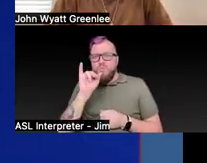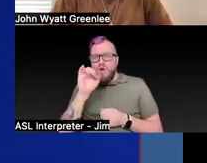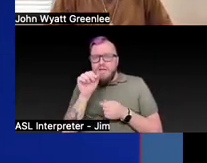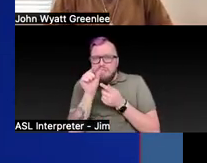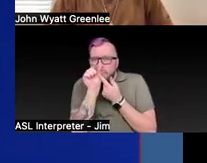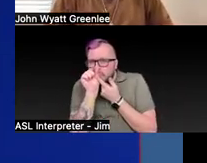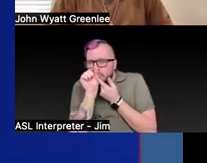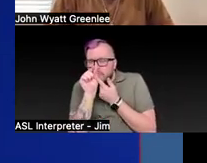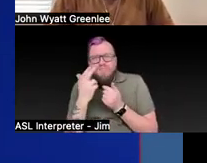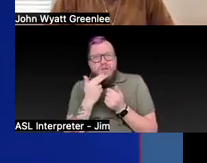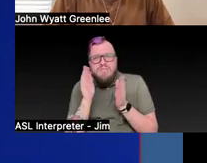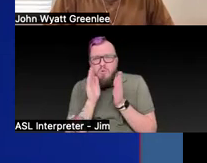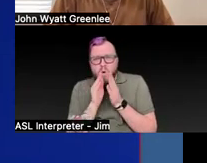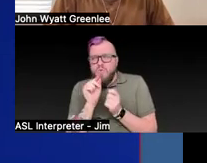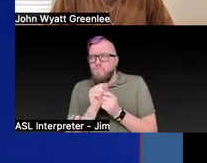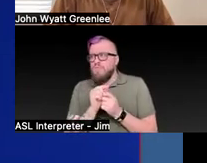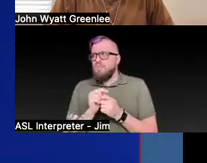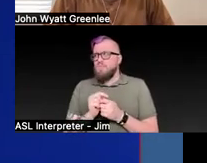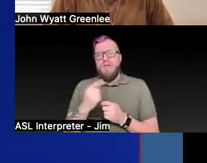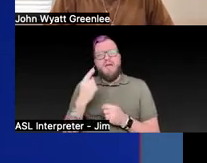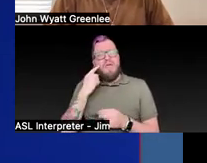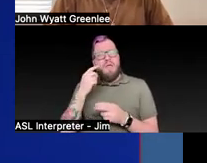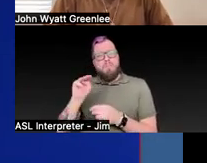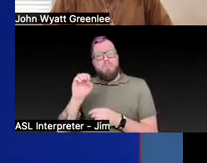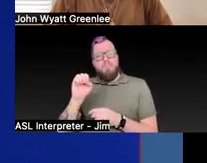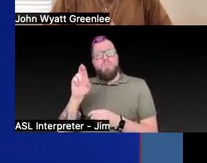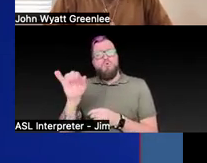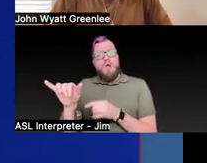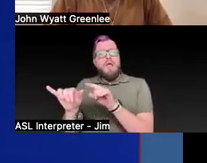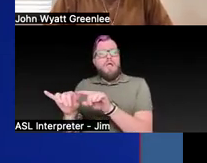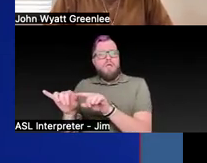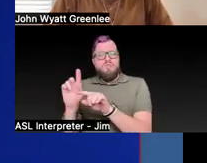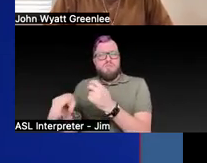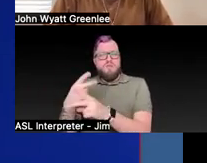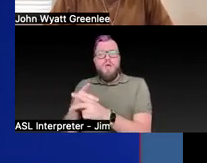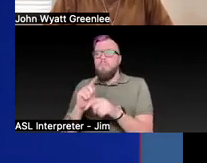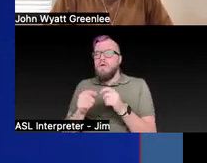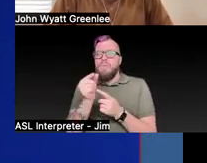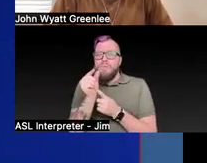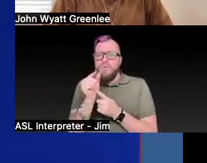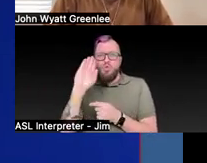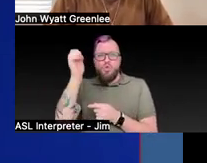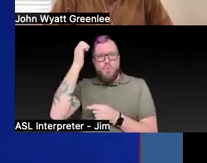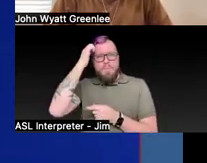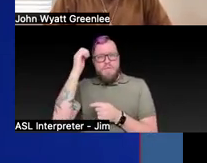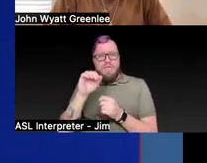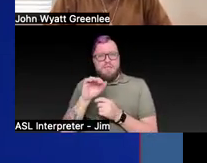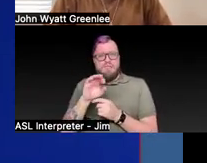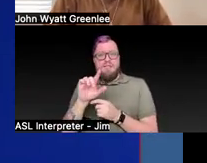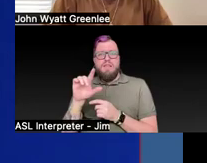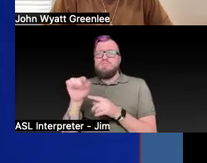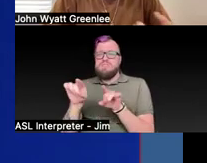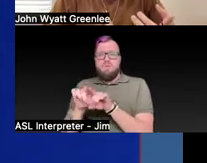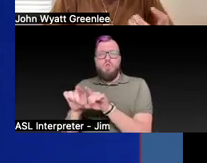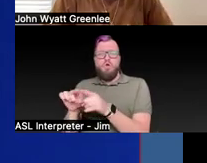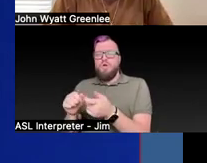and these ones I think are moray eels, but European eels look very similar. So they're see-through, right?